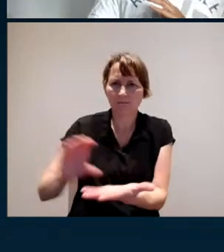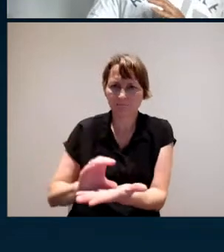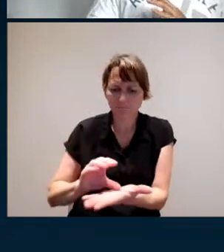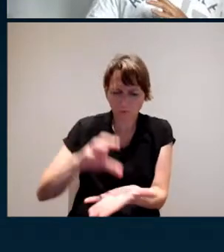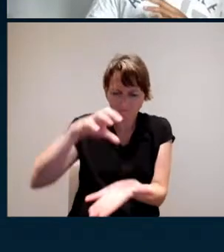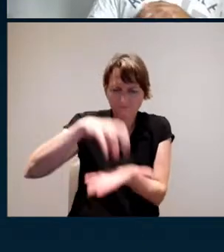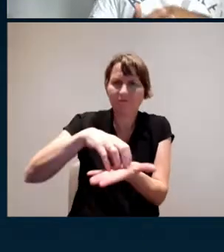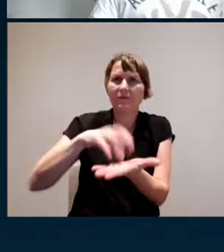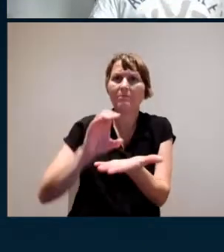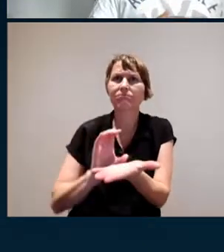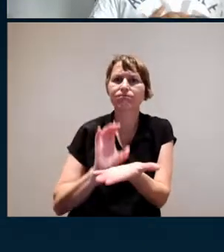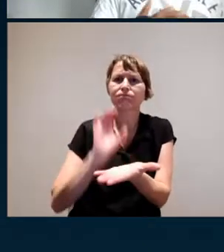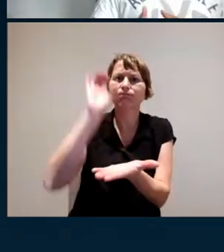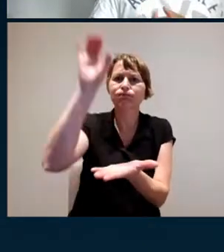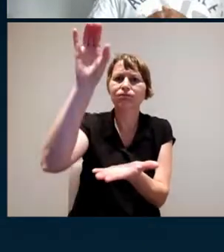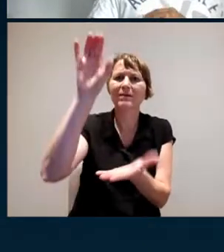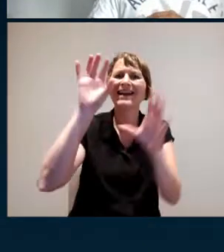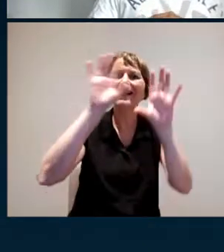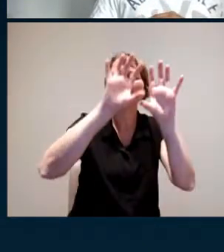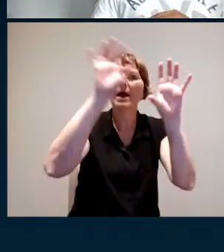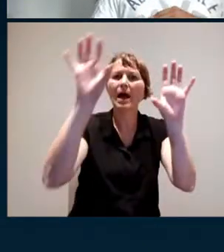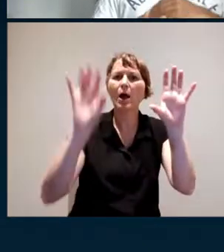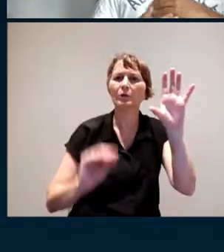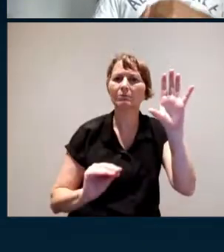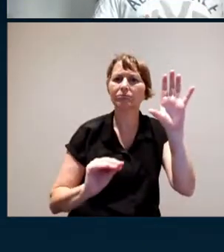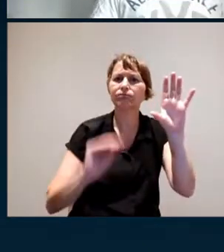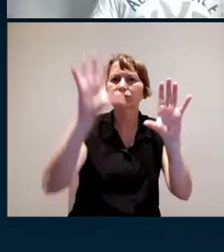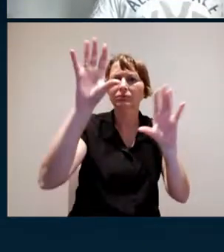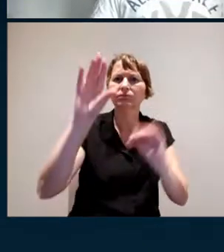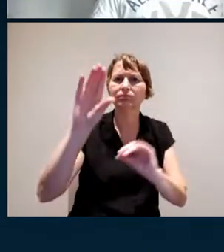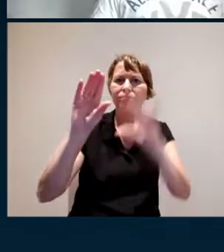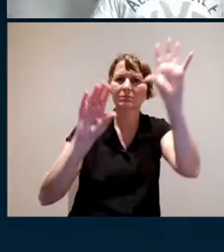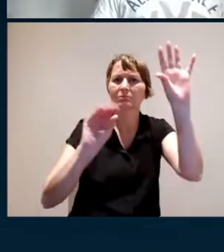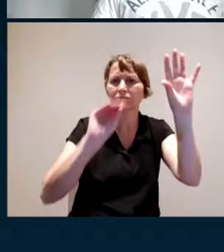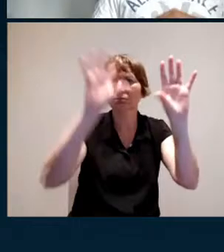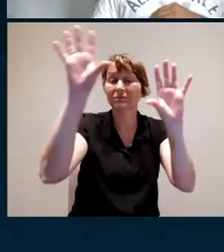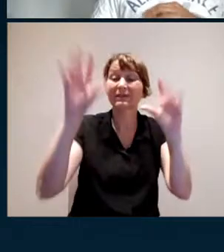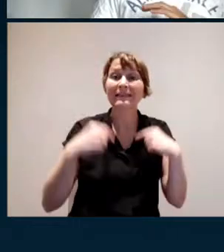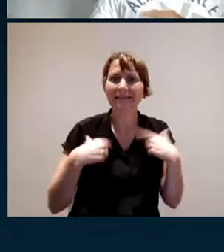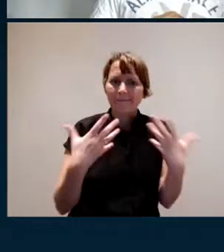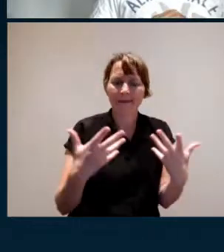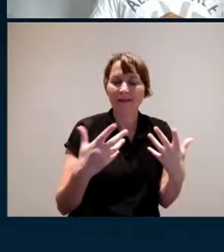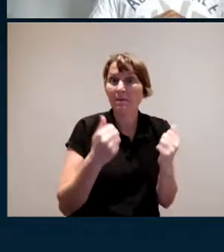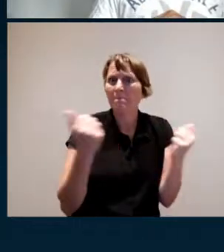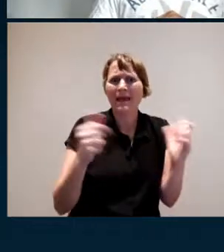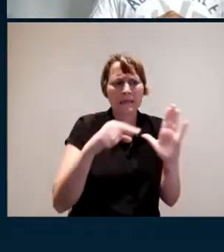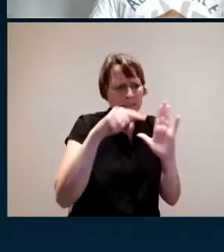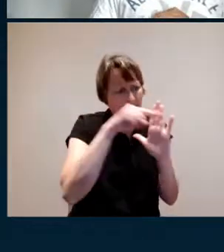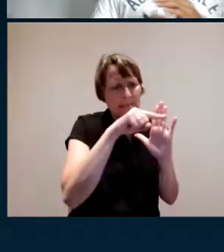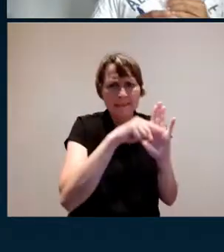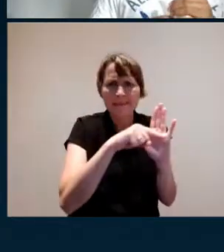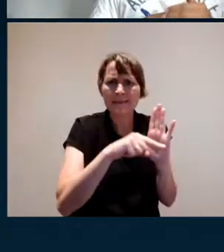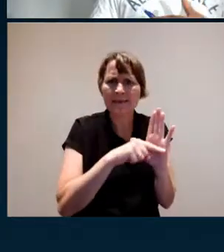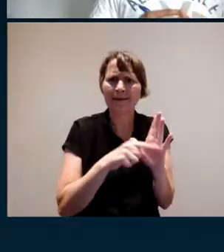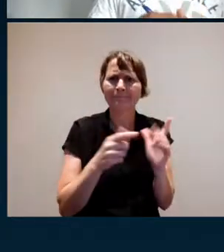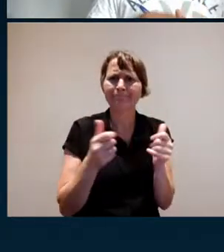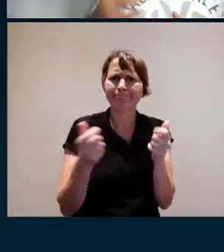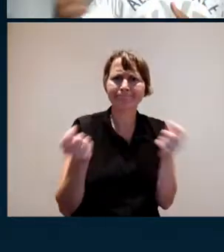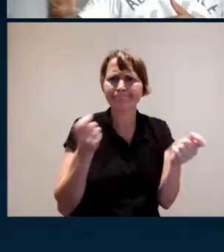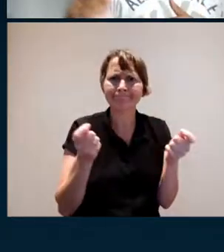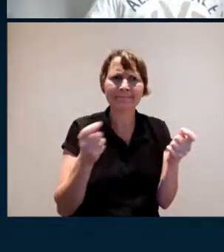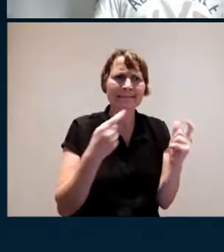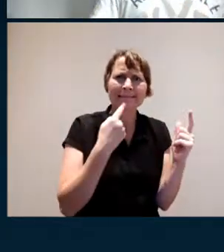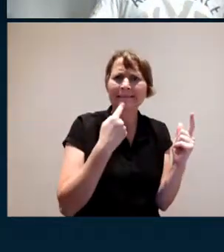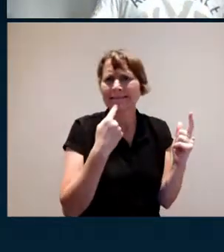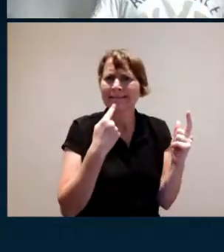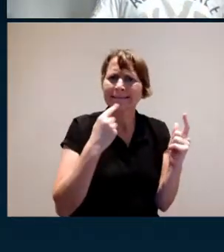see that they have all the governance and the security principles which they would like to also